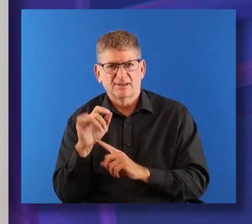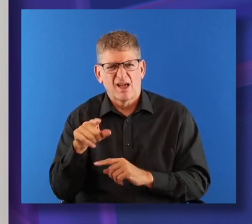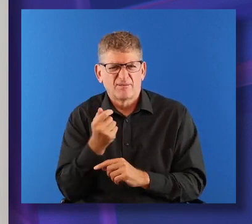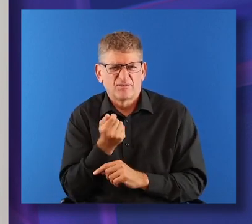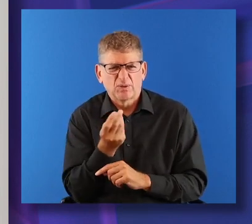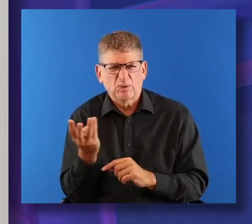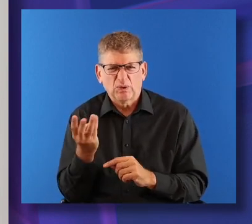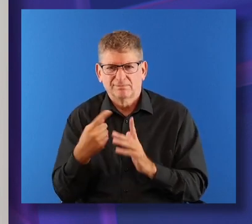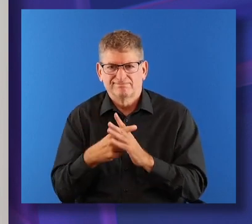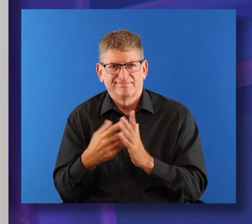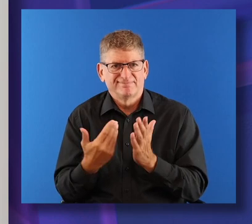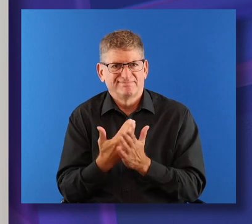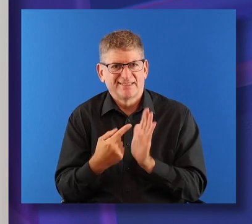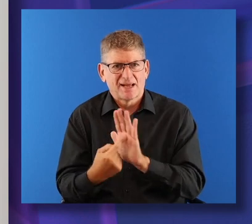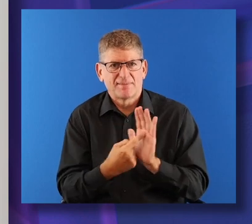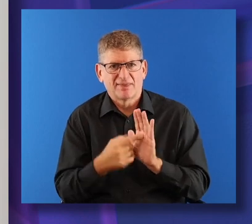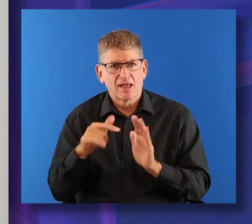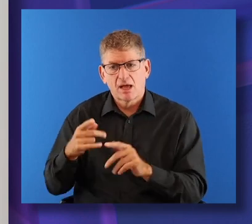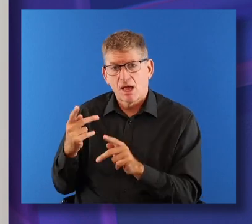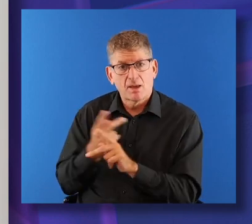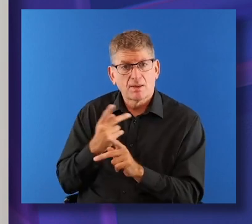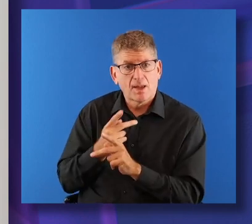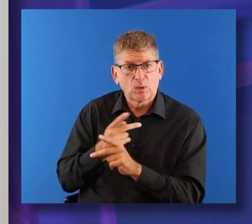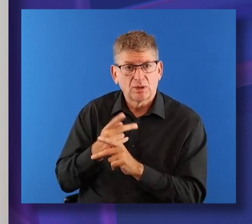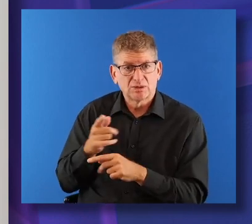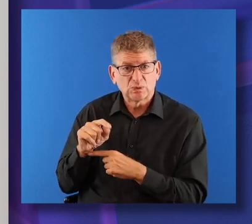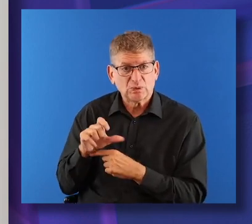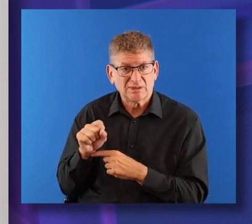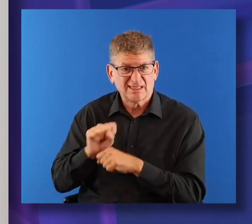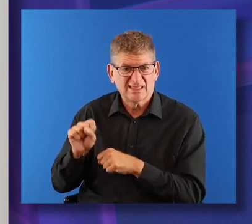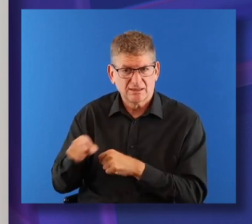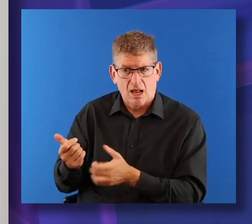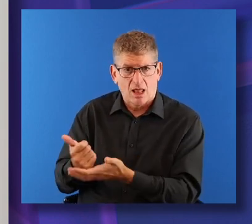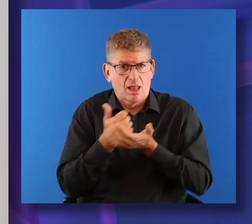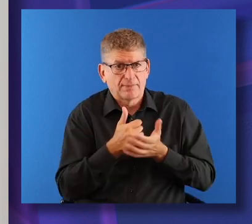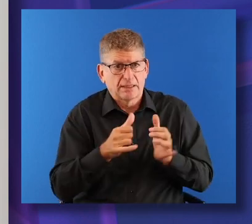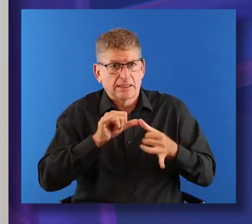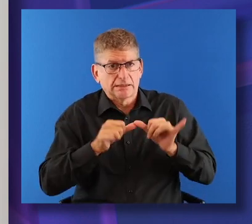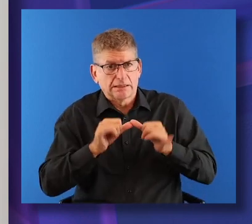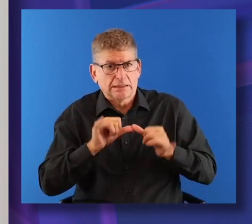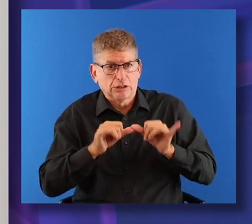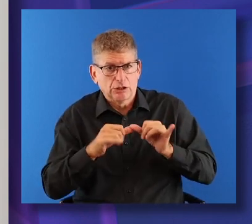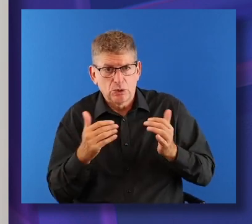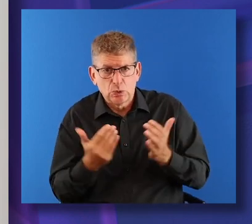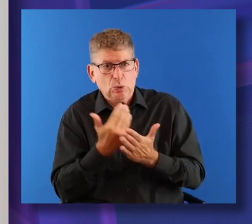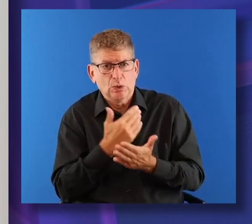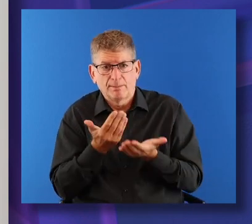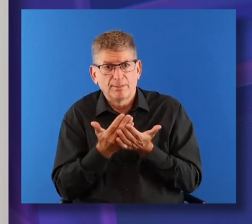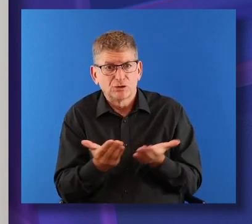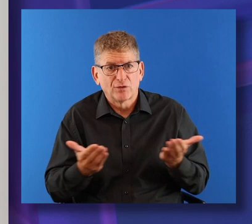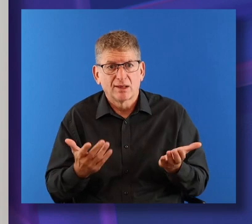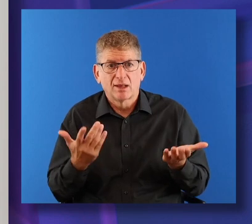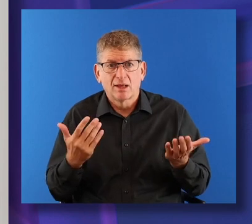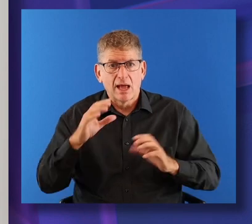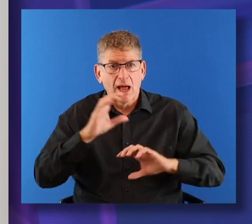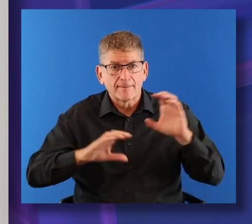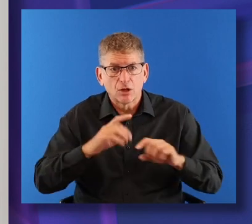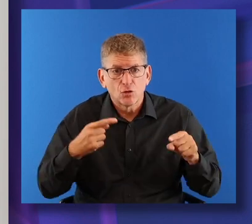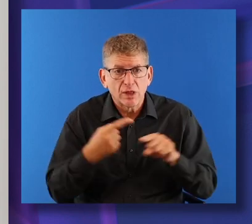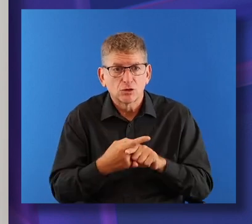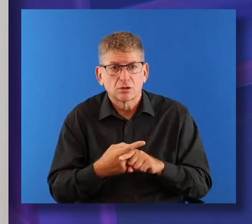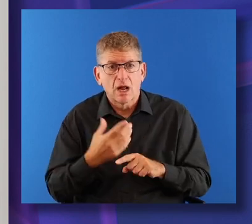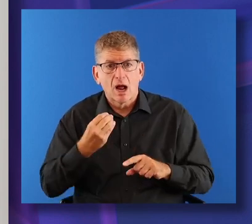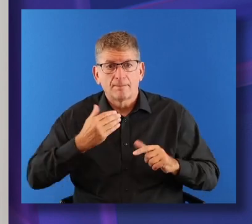few initial examples where the computational tools we're working on will help us engineer new materials, chemical reactions and processes